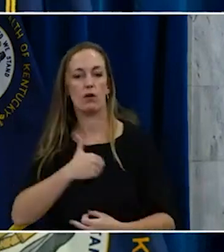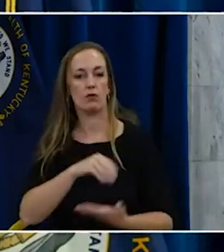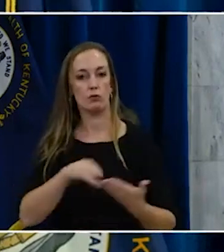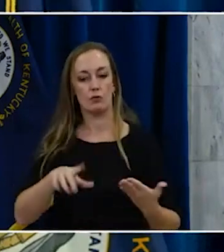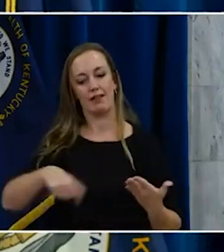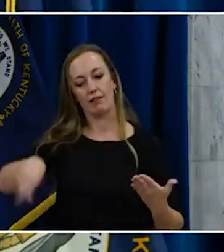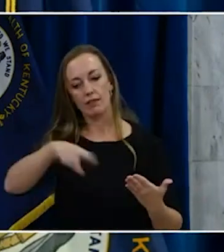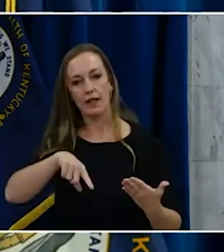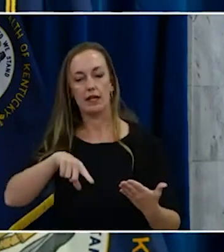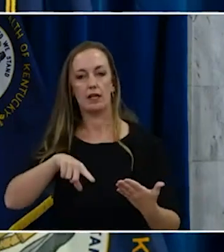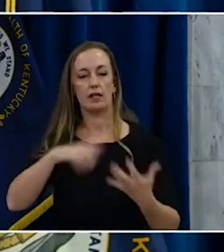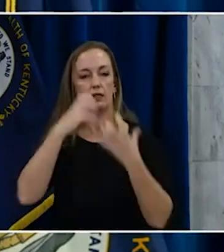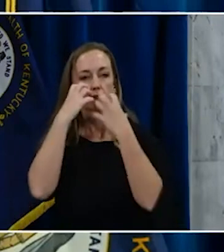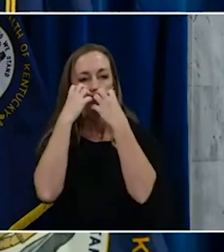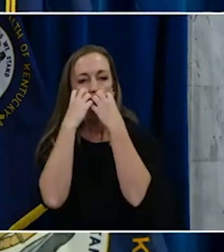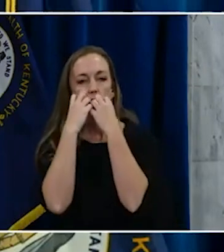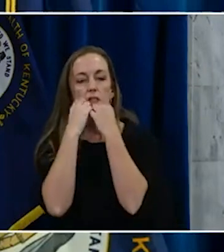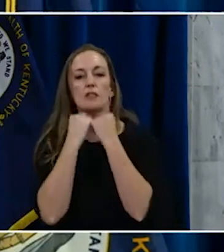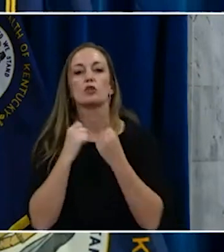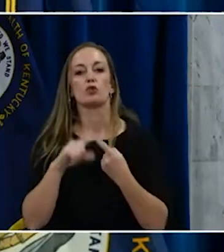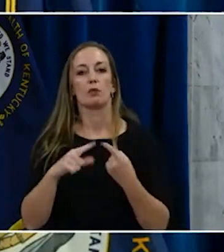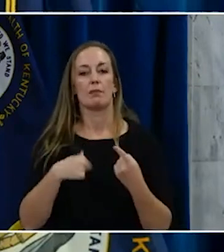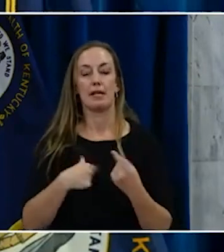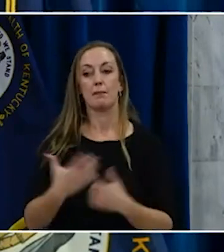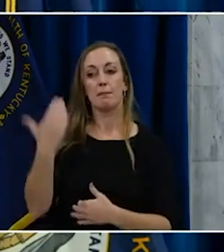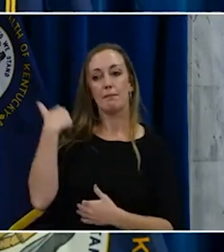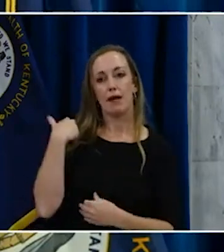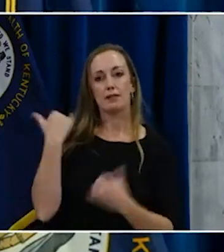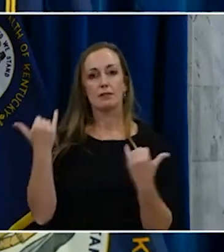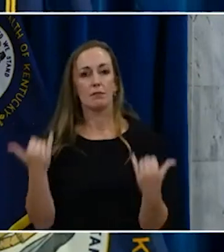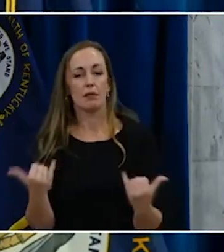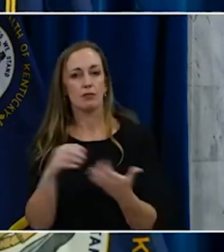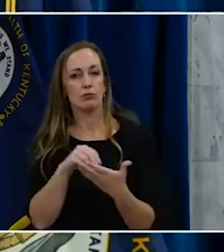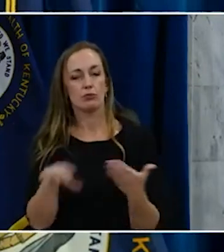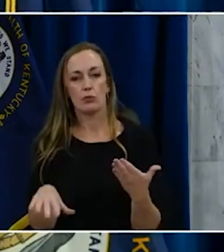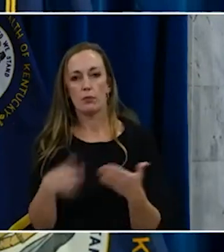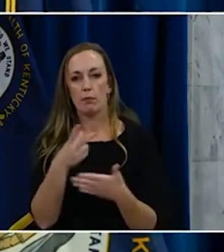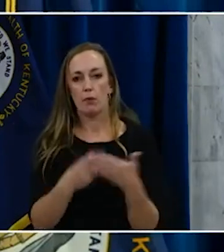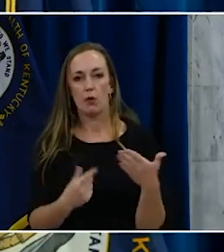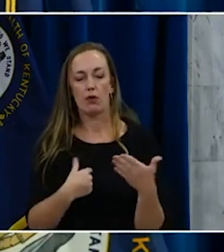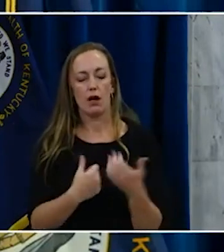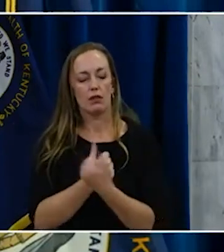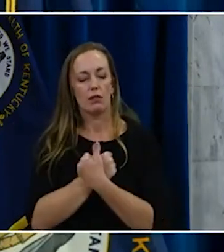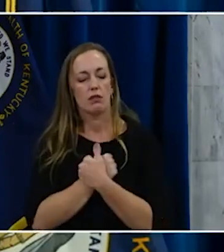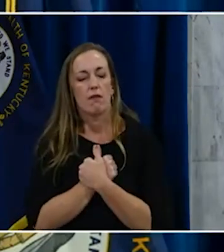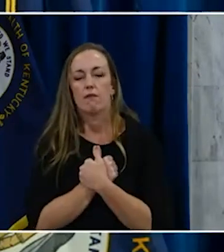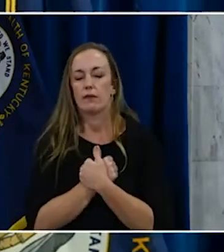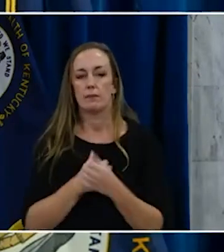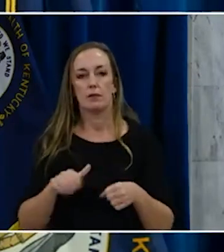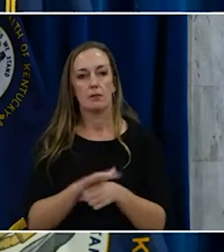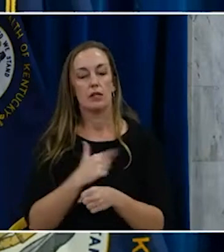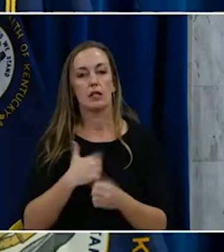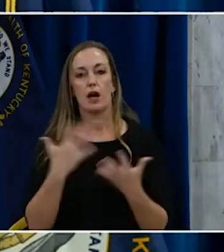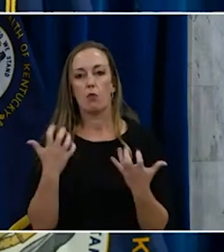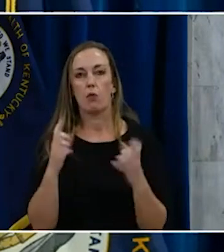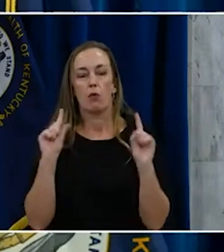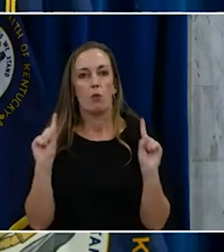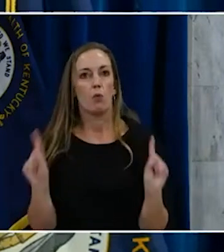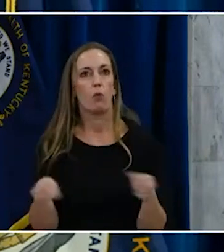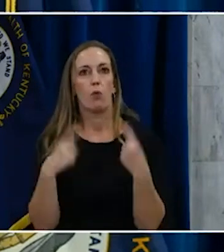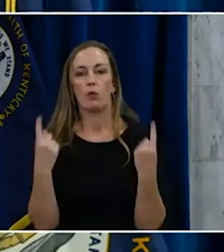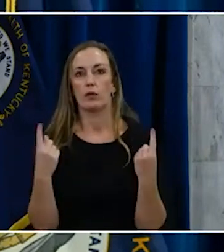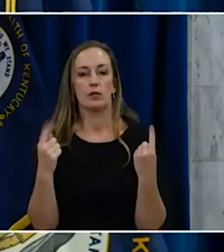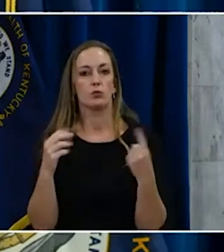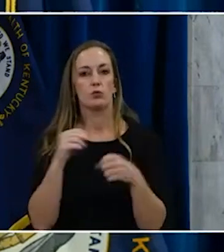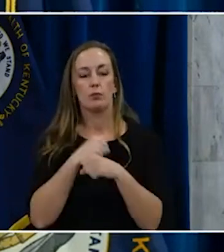they mean the world to me, past and present students. I love them with my whole heart, and I want nothing more than